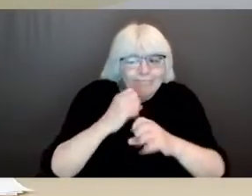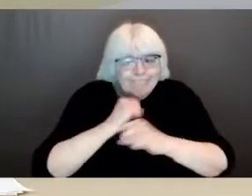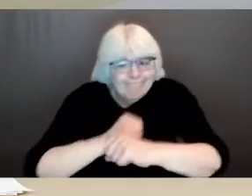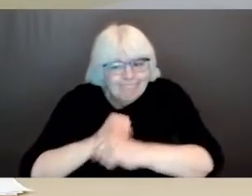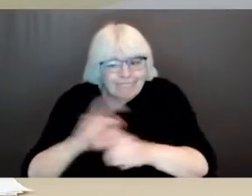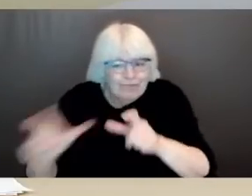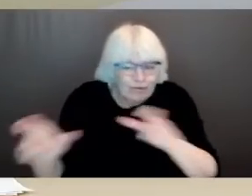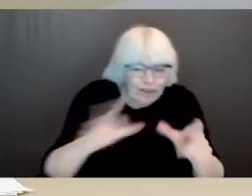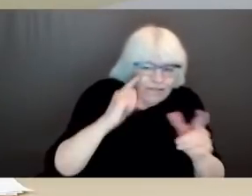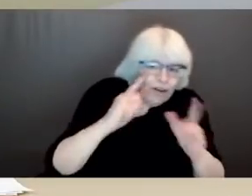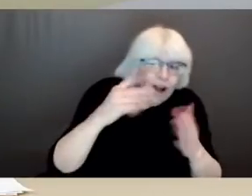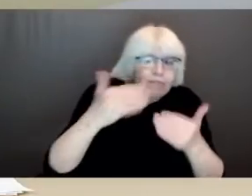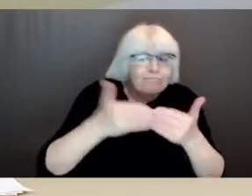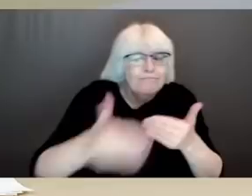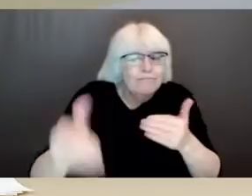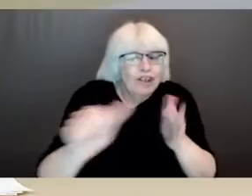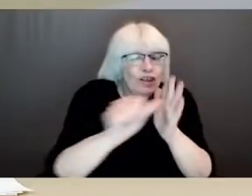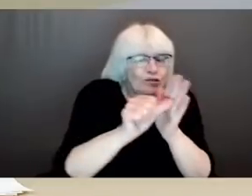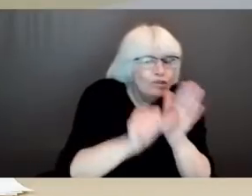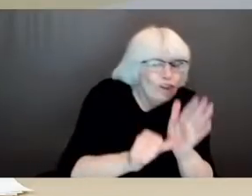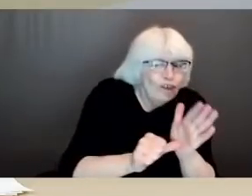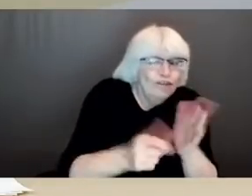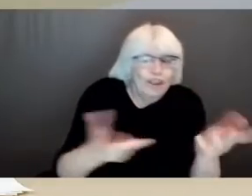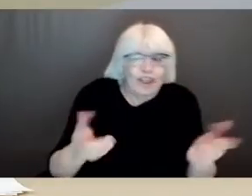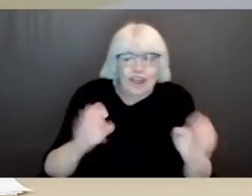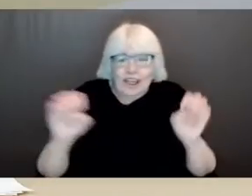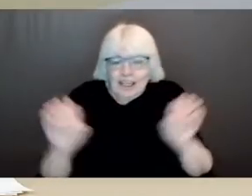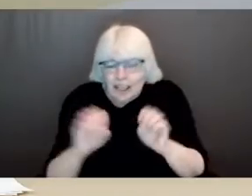and palliative care services.